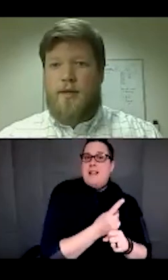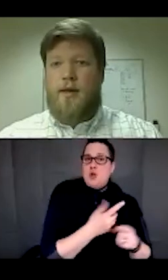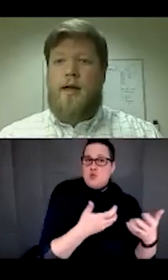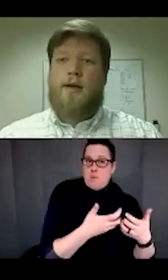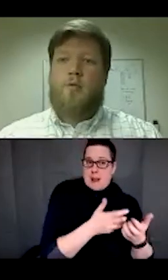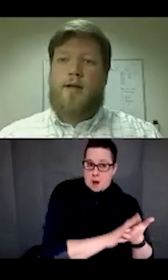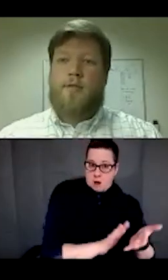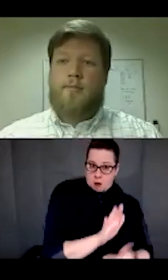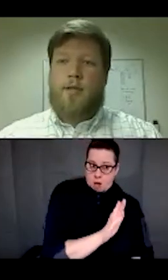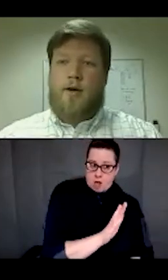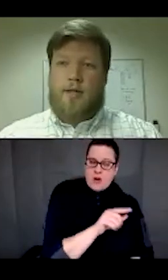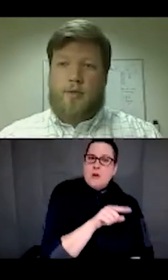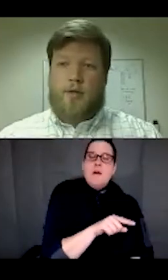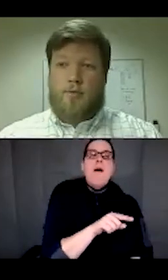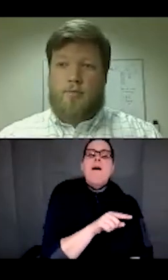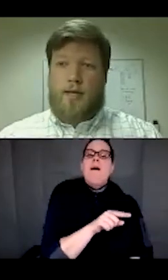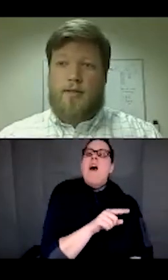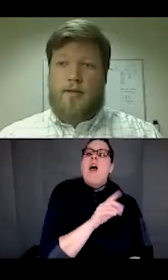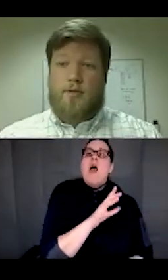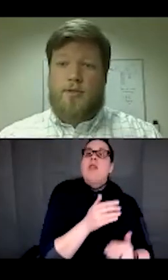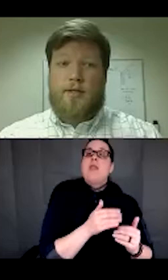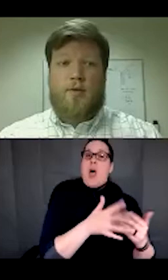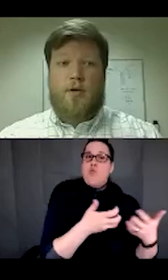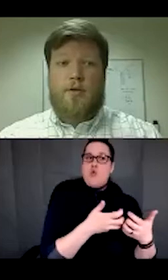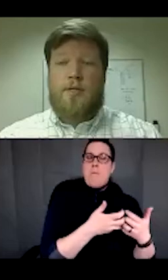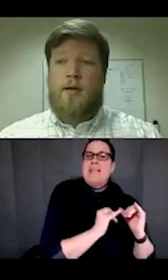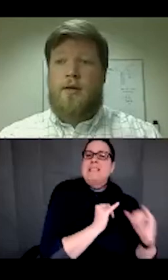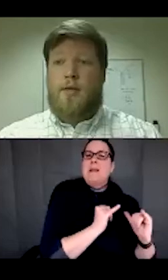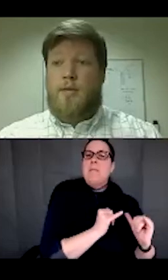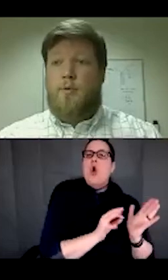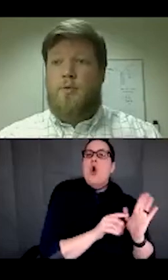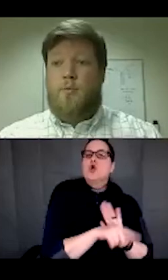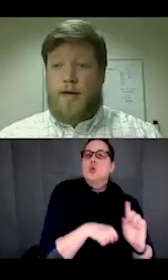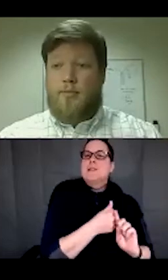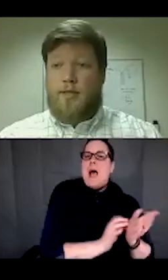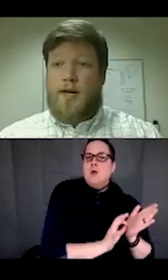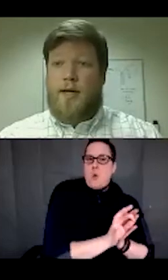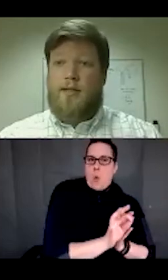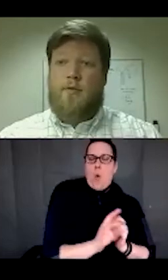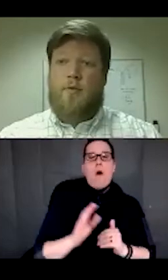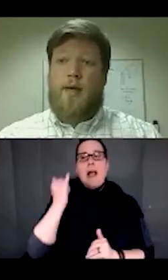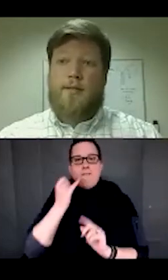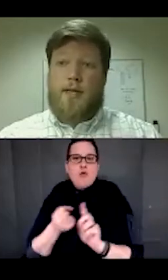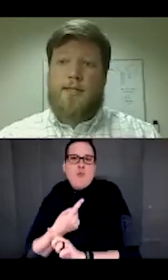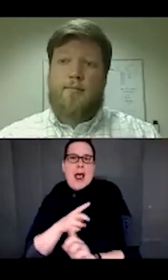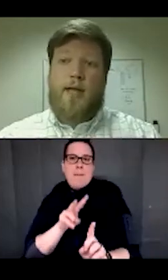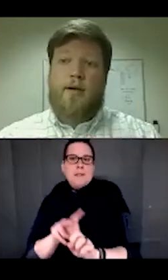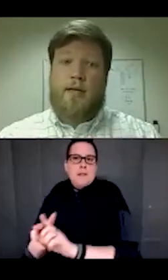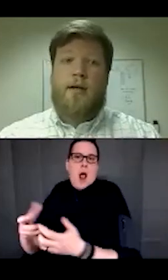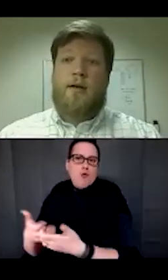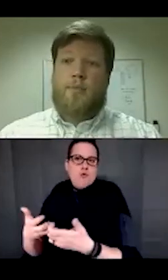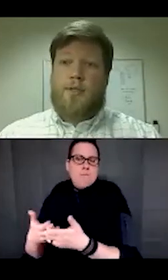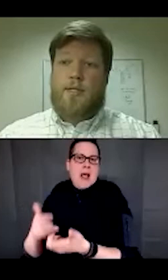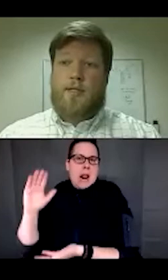roommates had greater similarity with those roommates on suicide scores than people who were randomly assigned to different roommates. And that